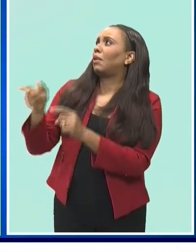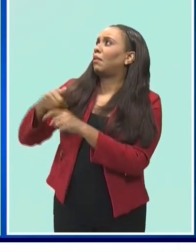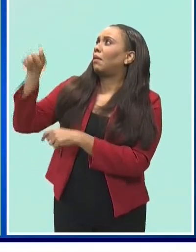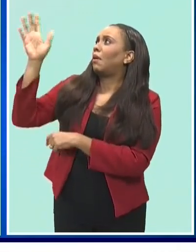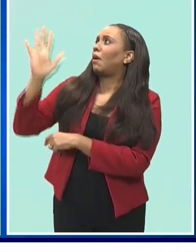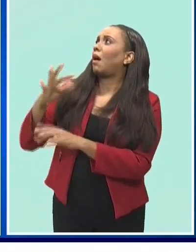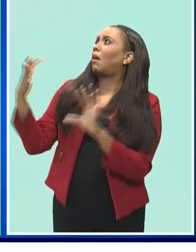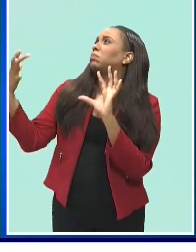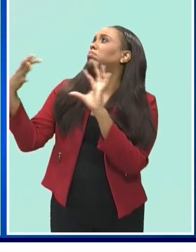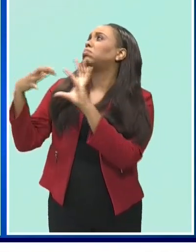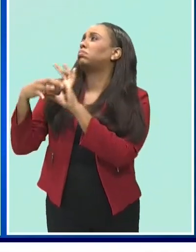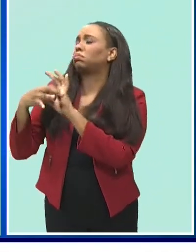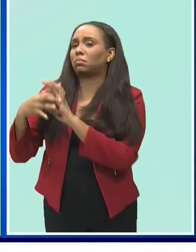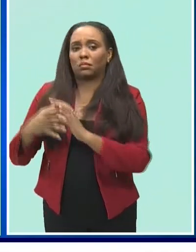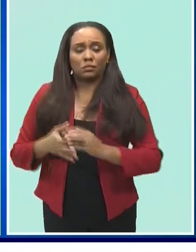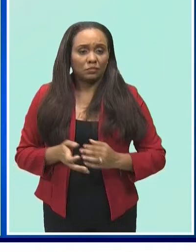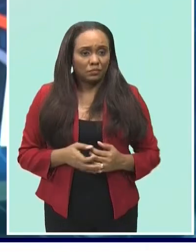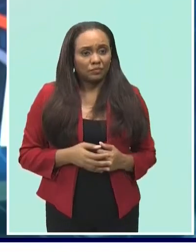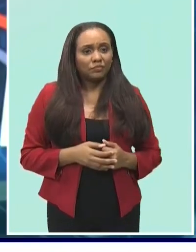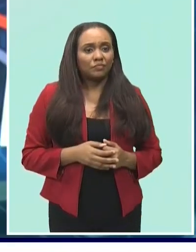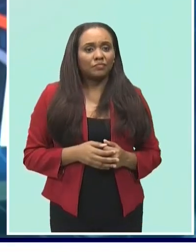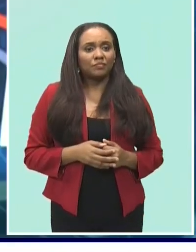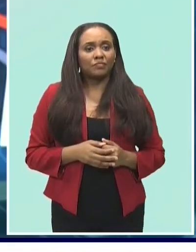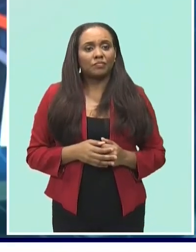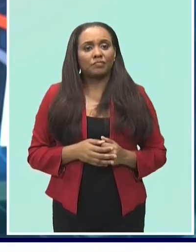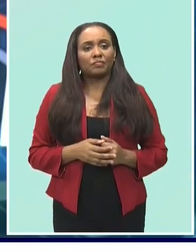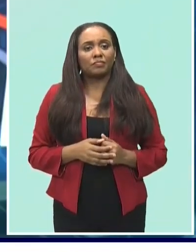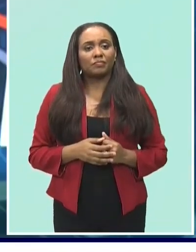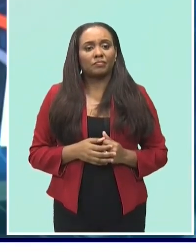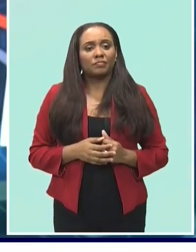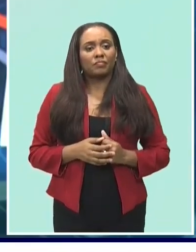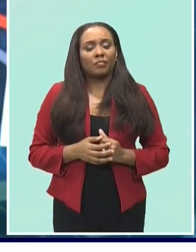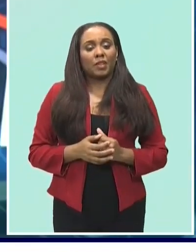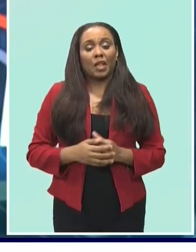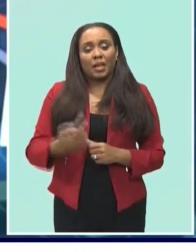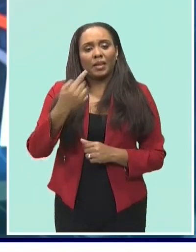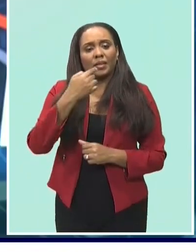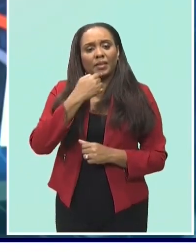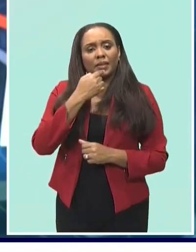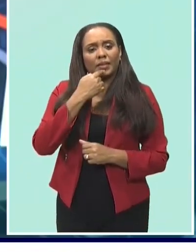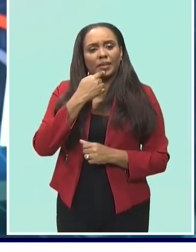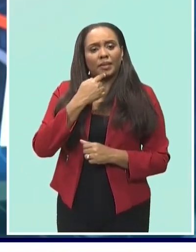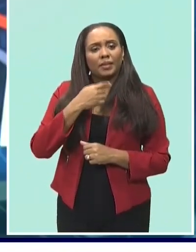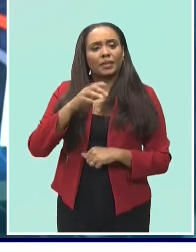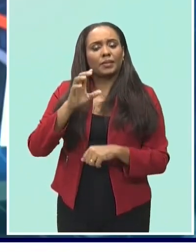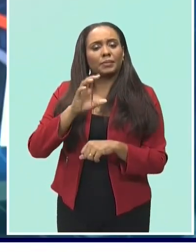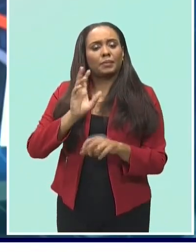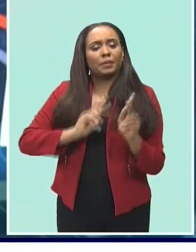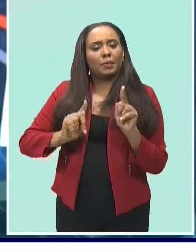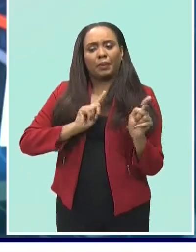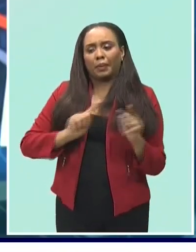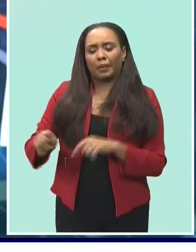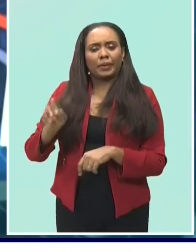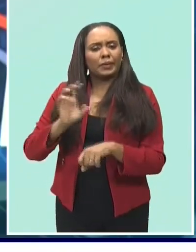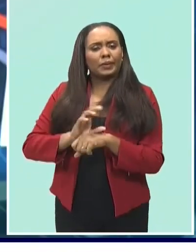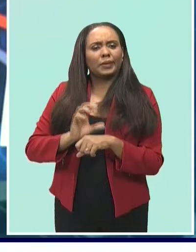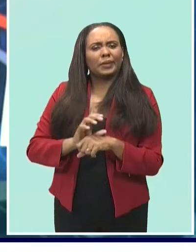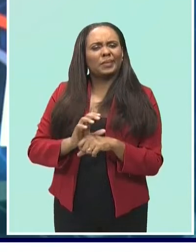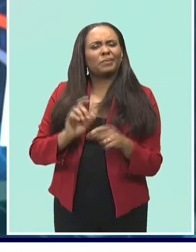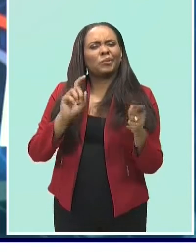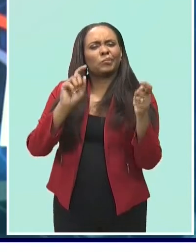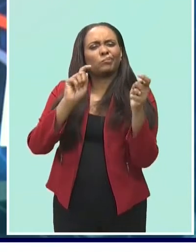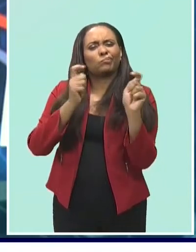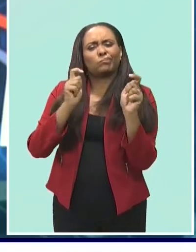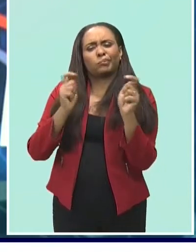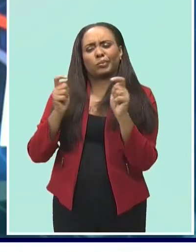wilderness experiences in life. Bishop Maxwell says he has seen the demographic in the church change over the years, and